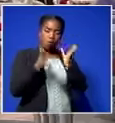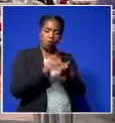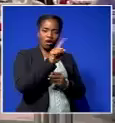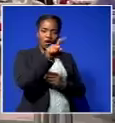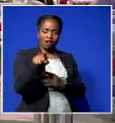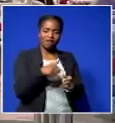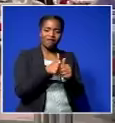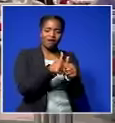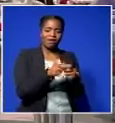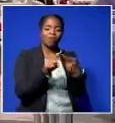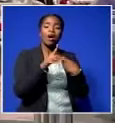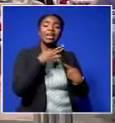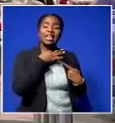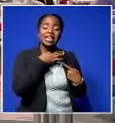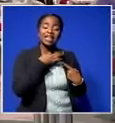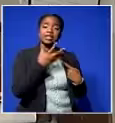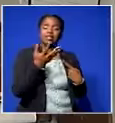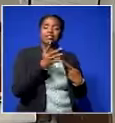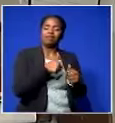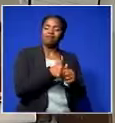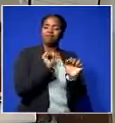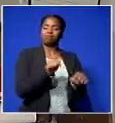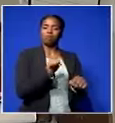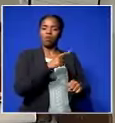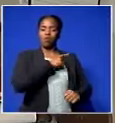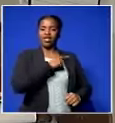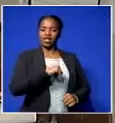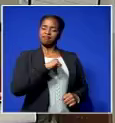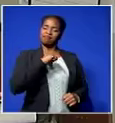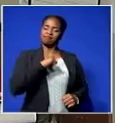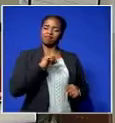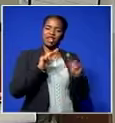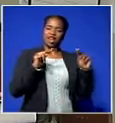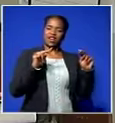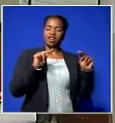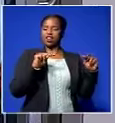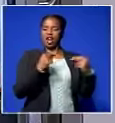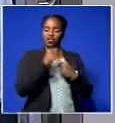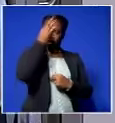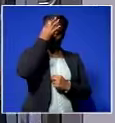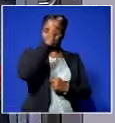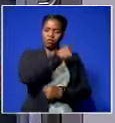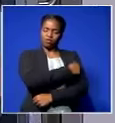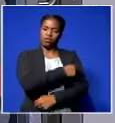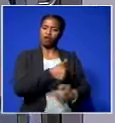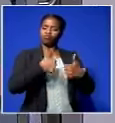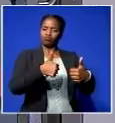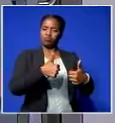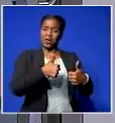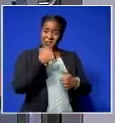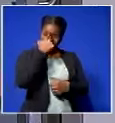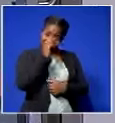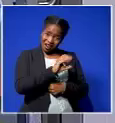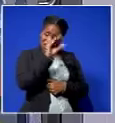Britain, it's a point of pride, their national health. Do you think that in South Africa we can get there? If we look at our ailing